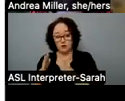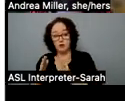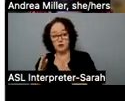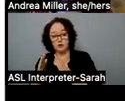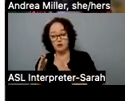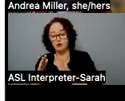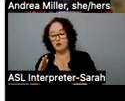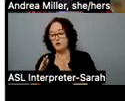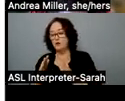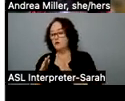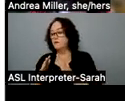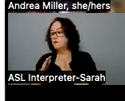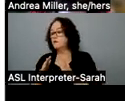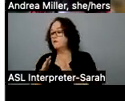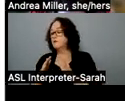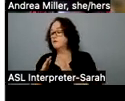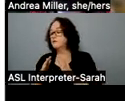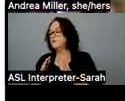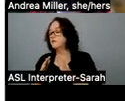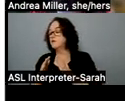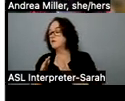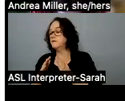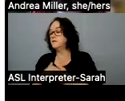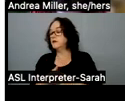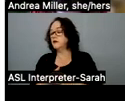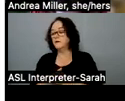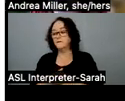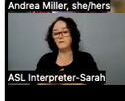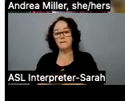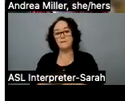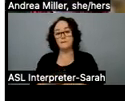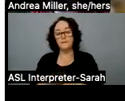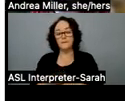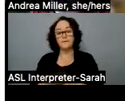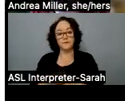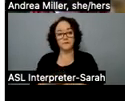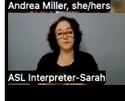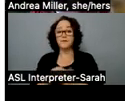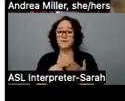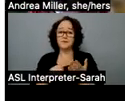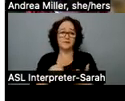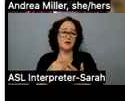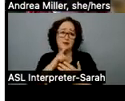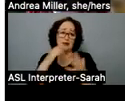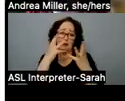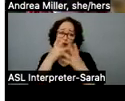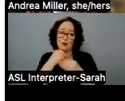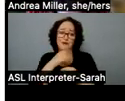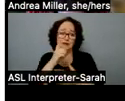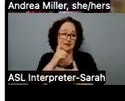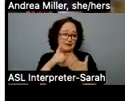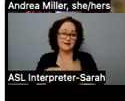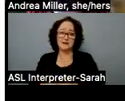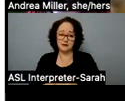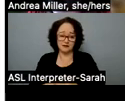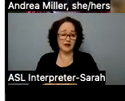I mean, I hesitate to just say be really nice, but they are beautiful. They're beautifully designed. The project architect, Jim Burris, waived